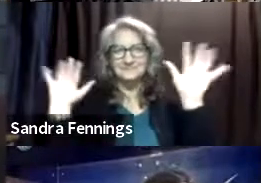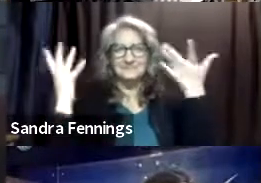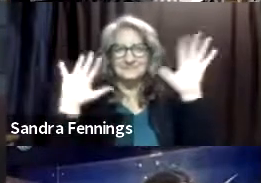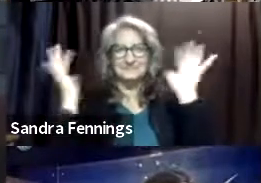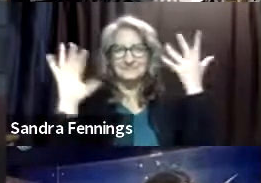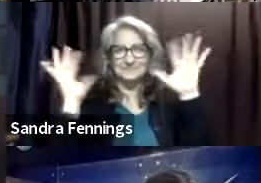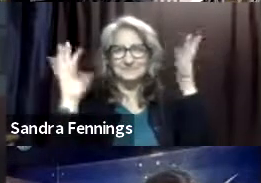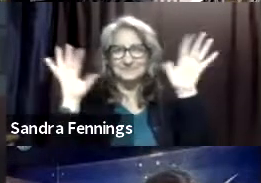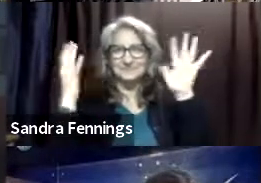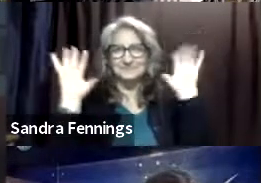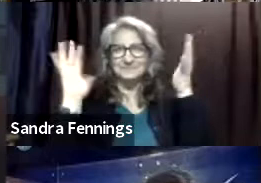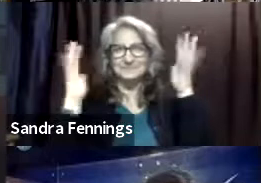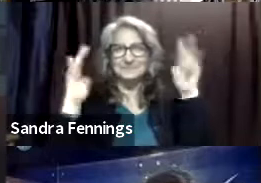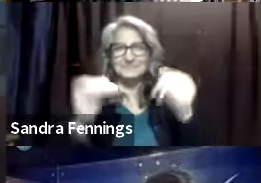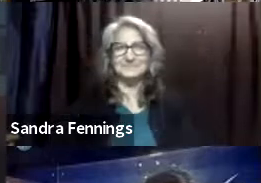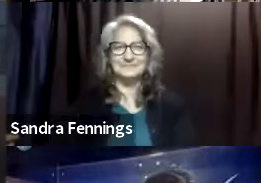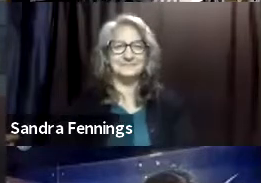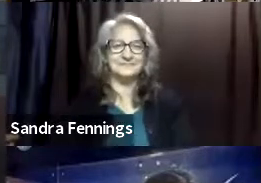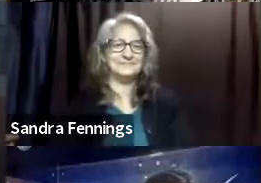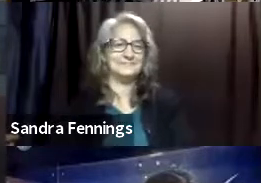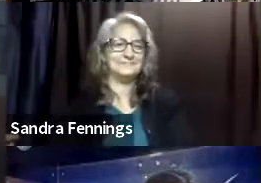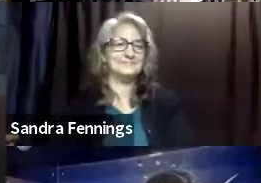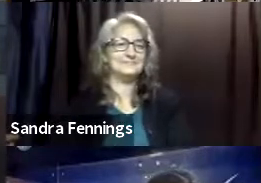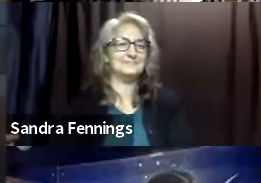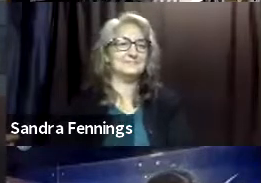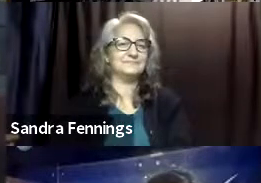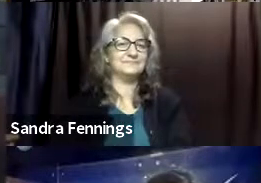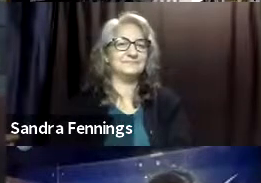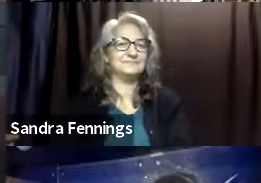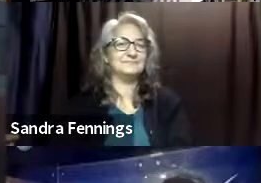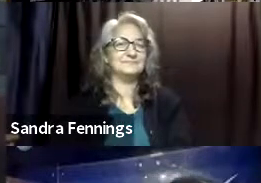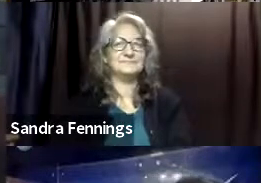Massachusetts. To win it. By design. Great.